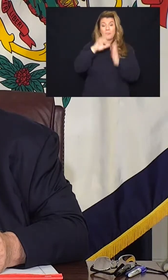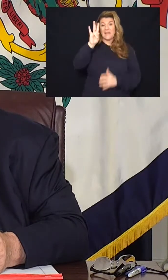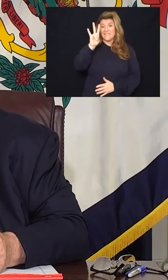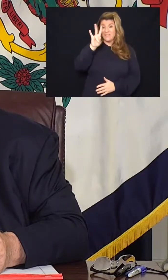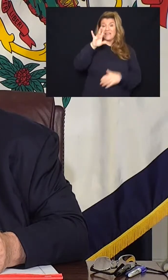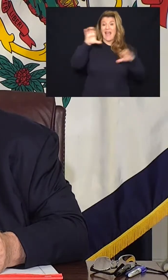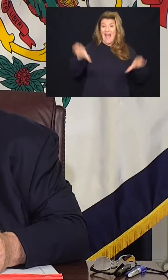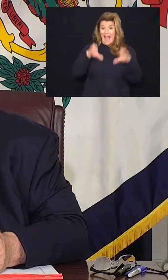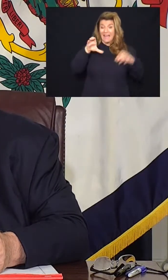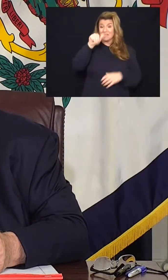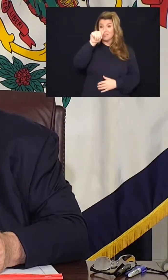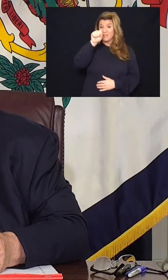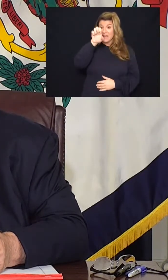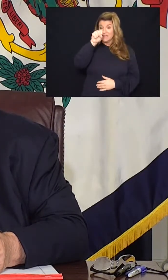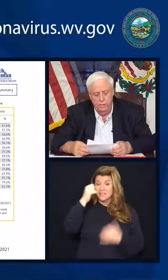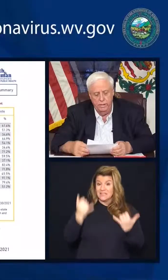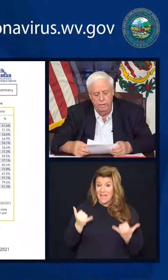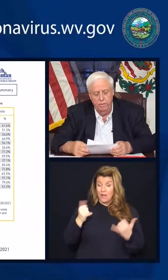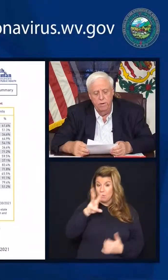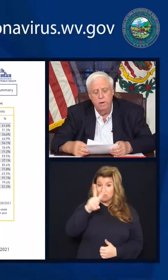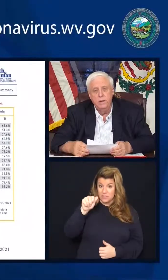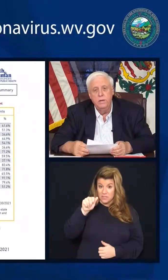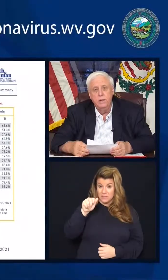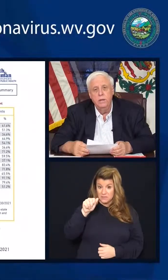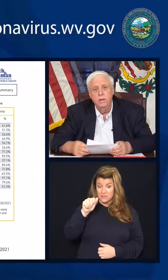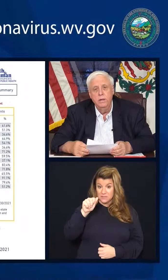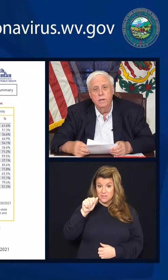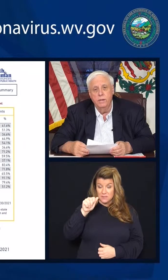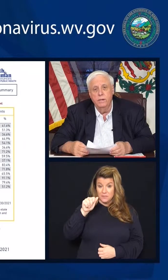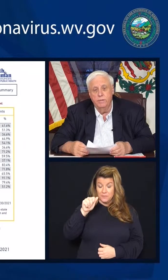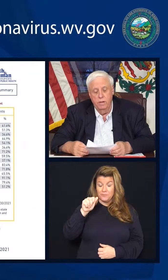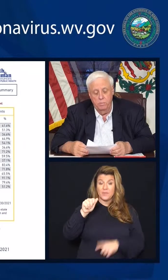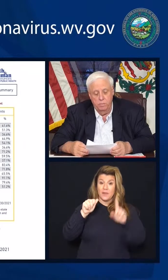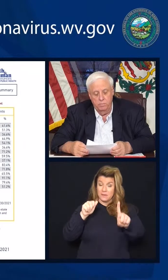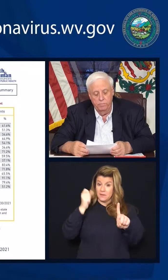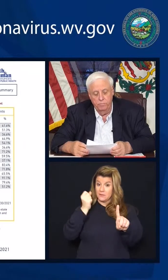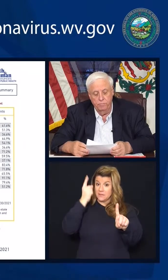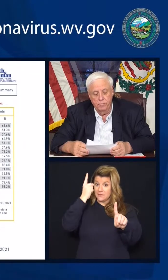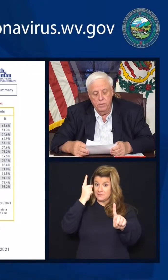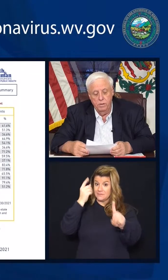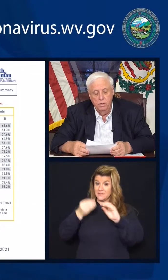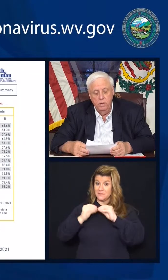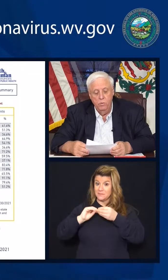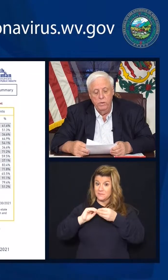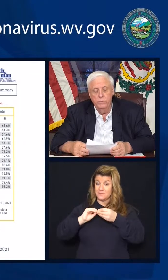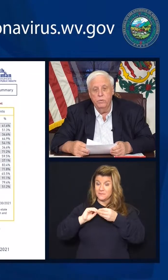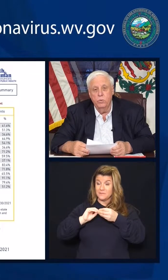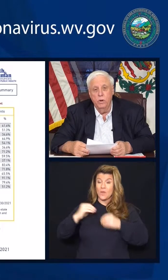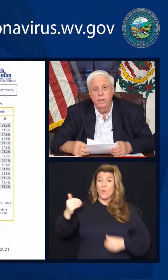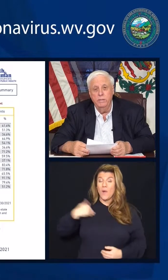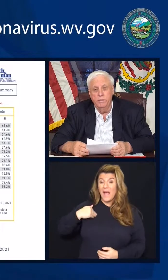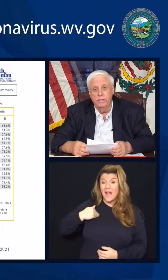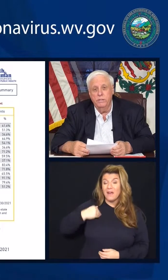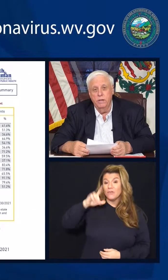11,017 active cases in West Virginia right now. Get this number. We